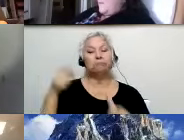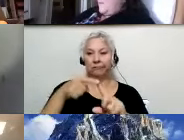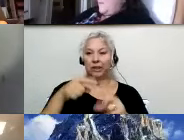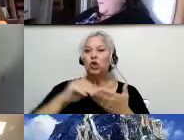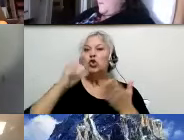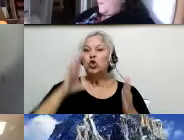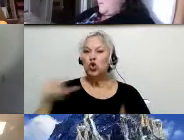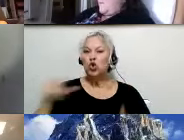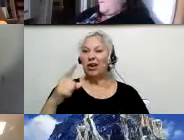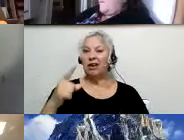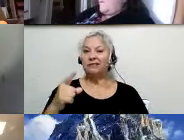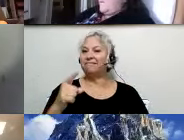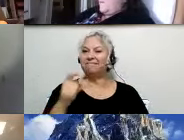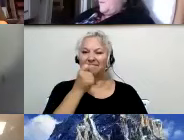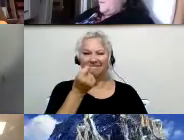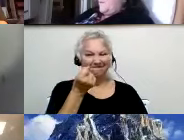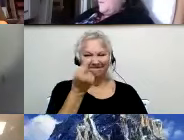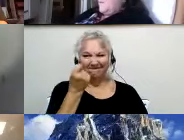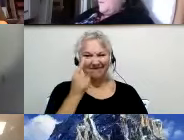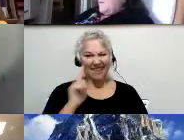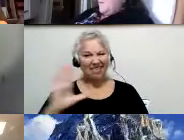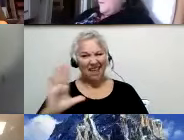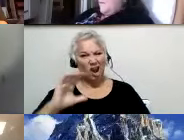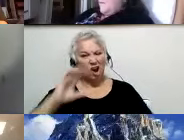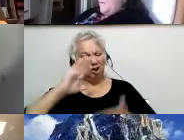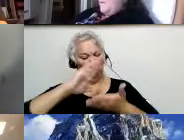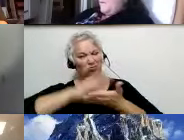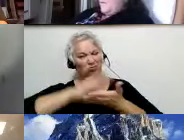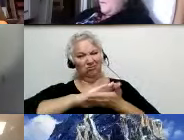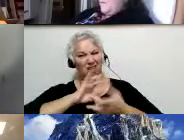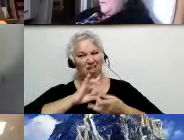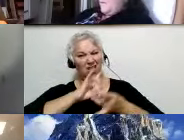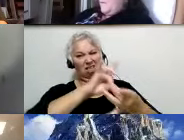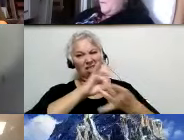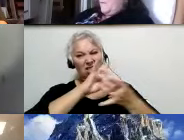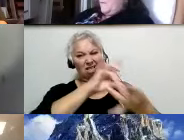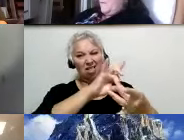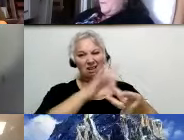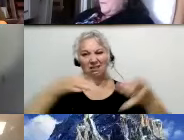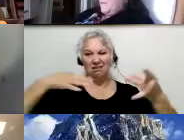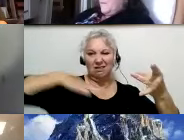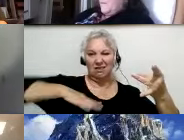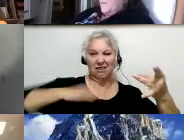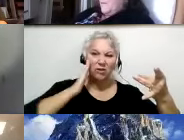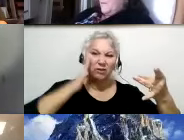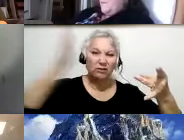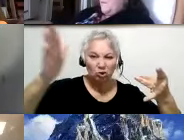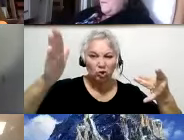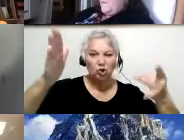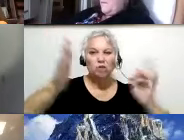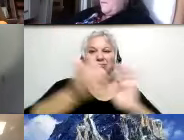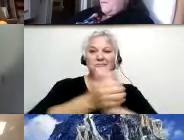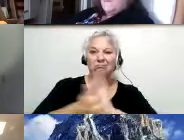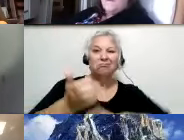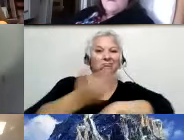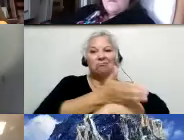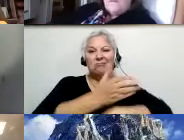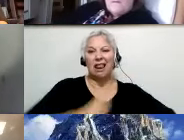students failed to see how their academic courses are relevant or beneficial to their future quality of life.